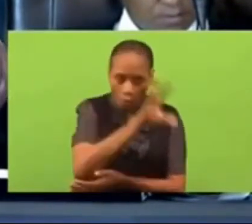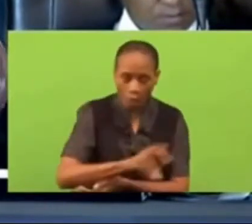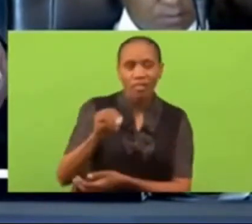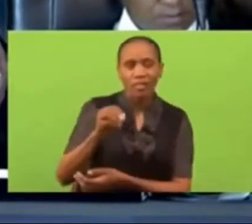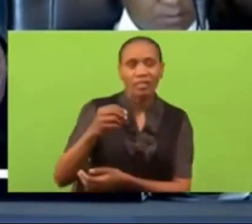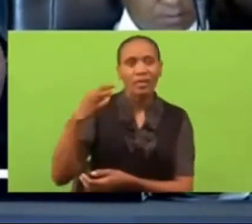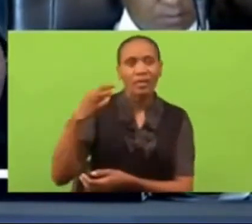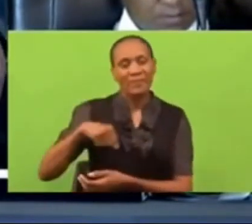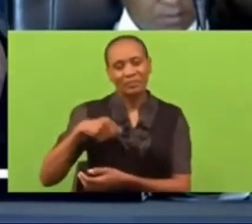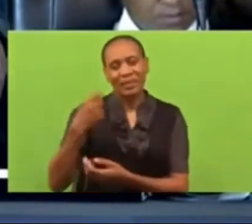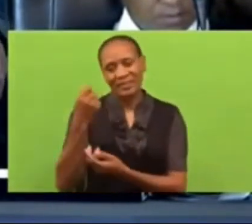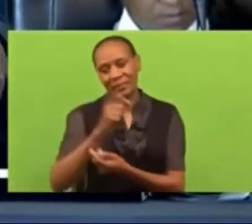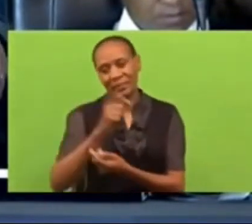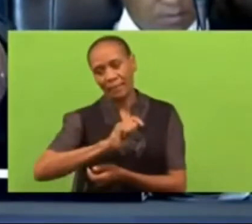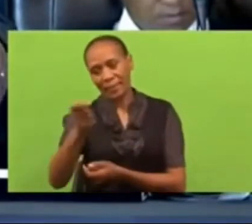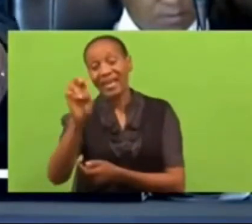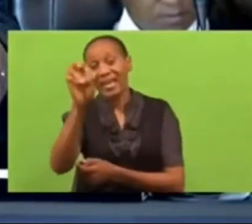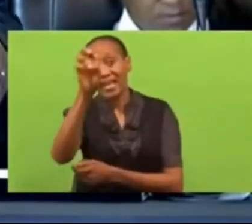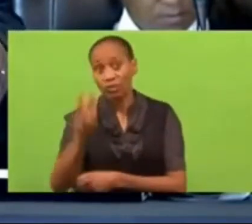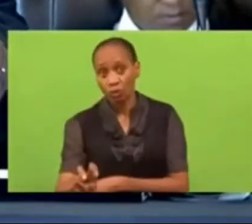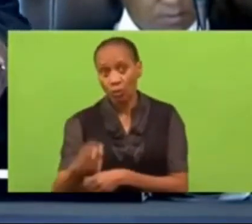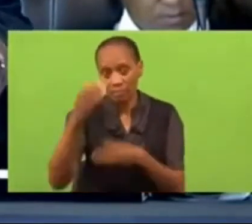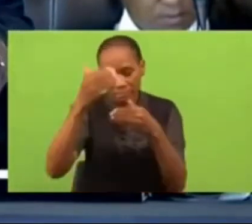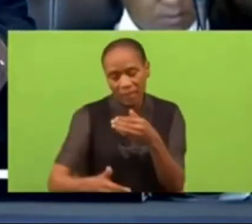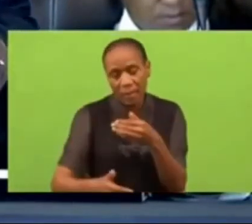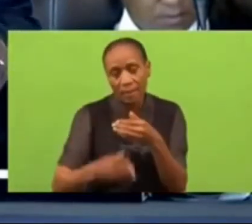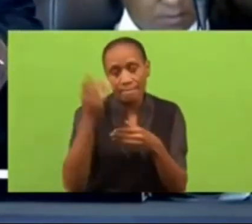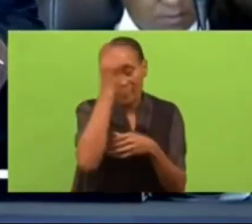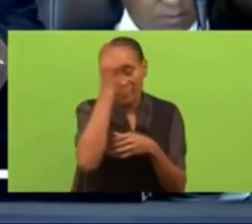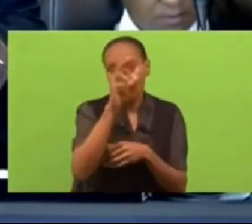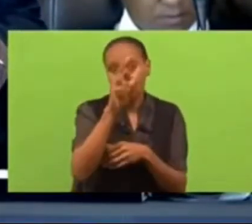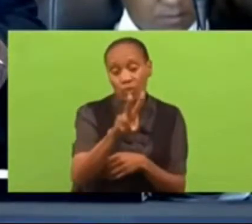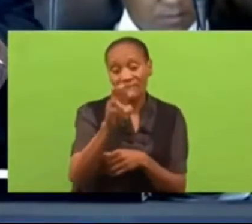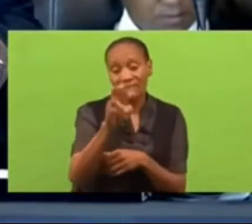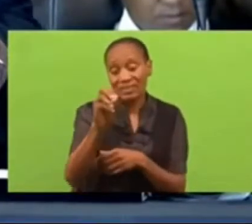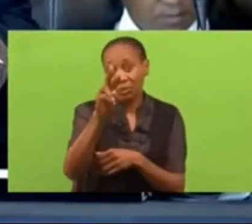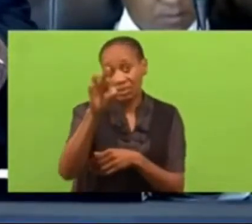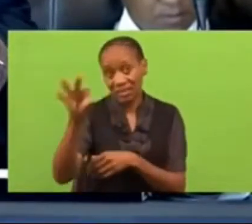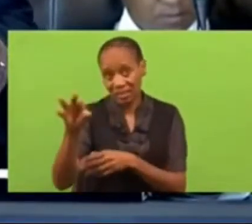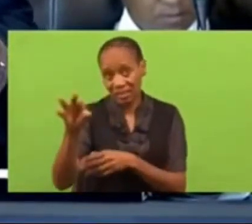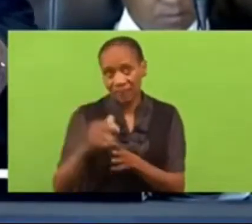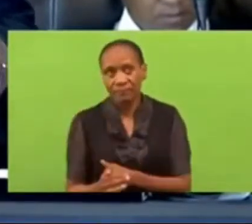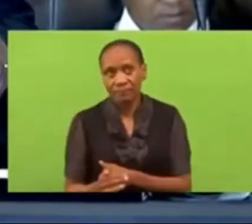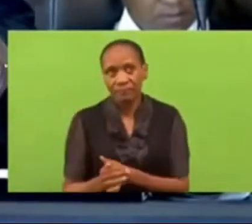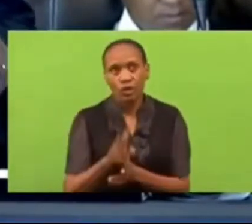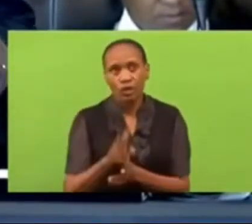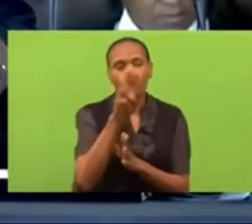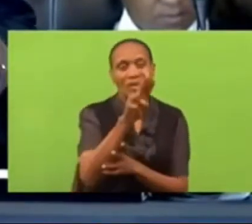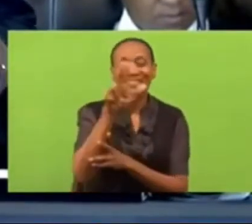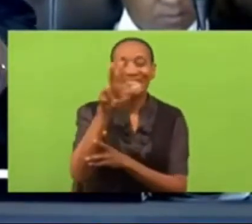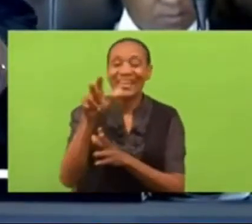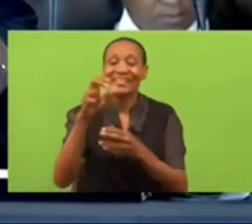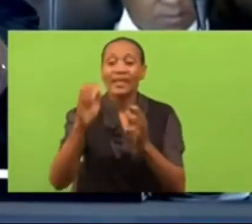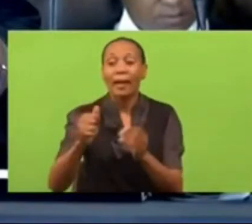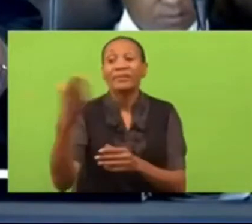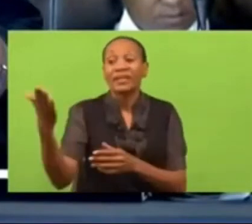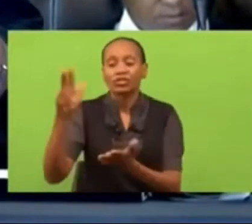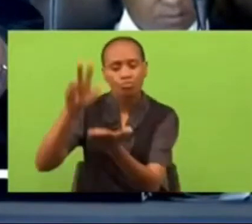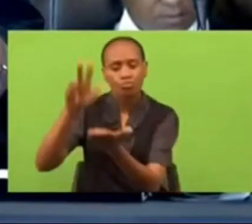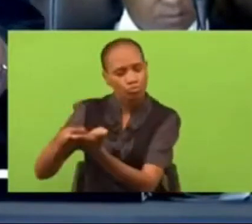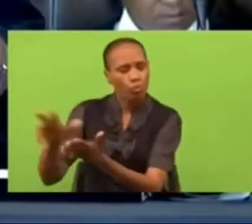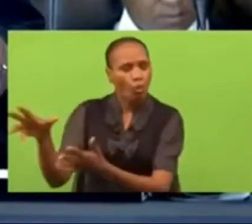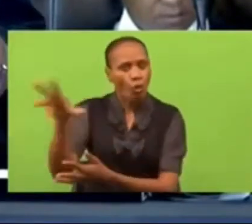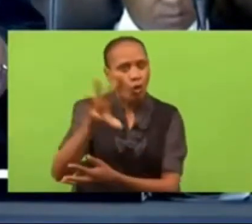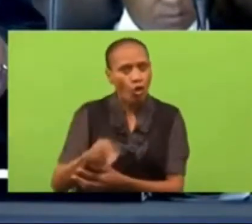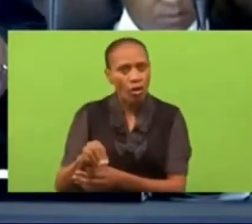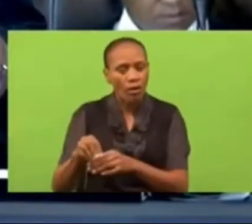to ESCOM at the end of March 2023. 28 applications have been approved. The